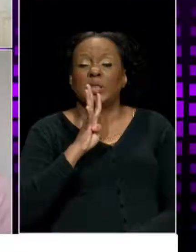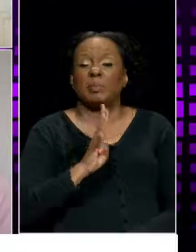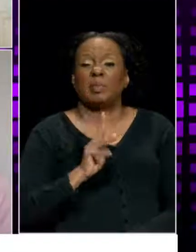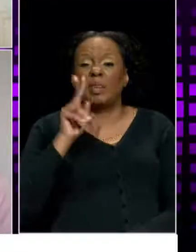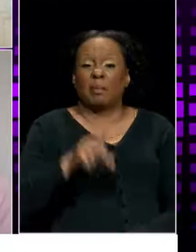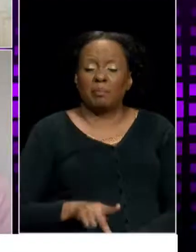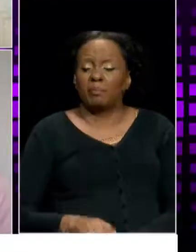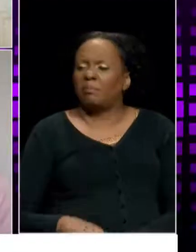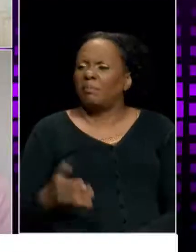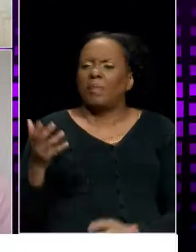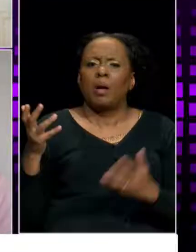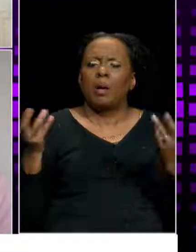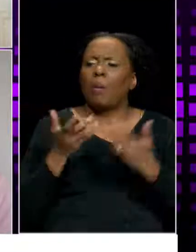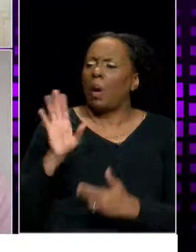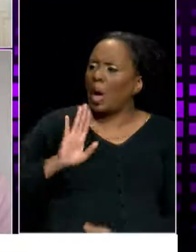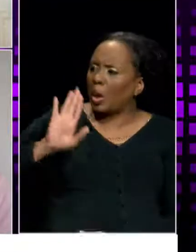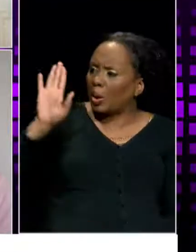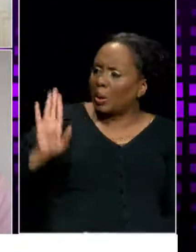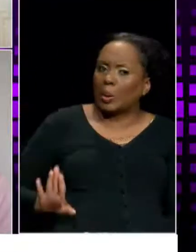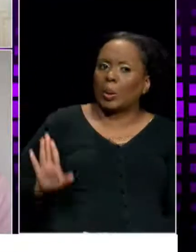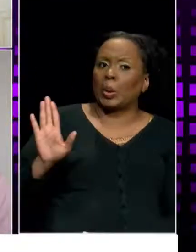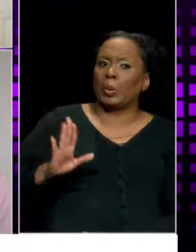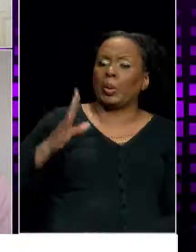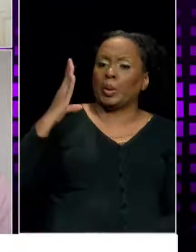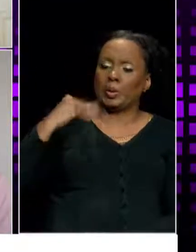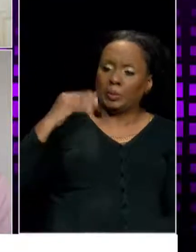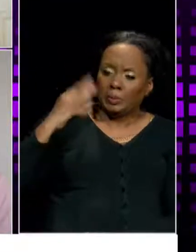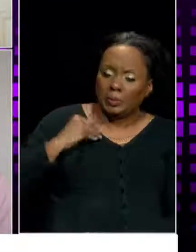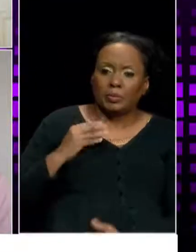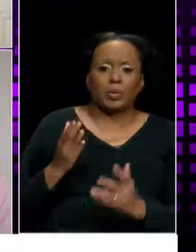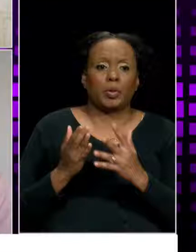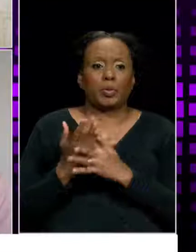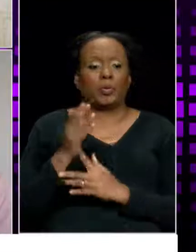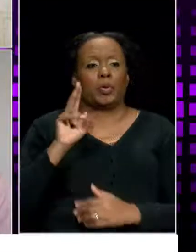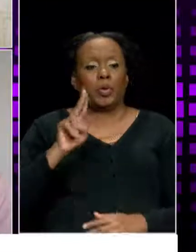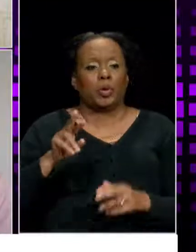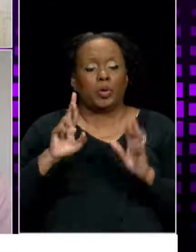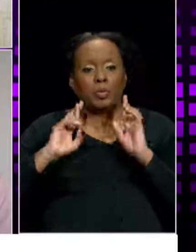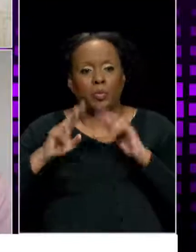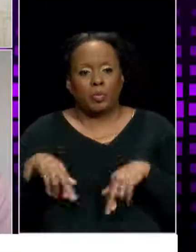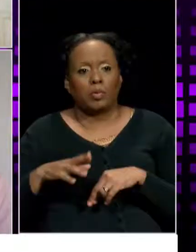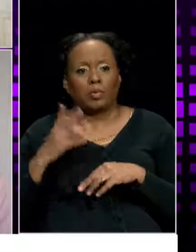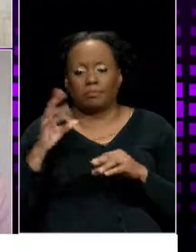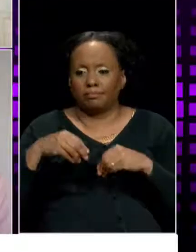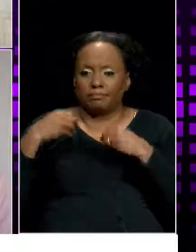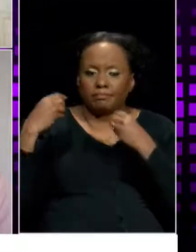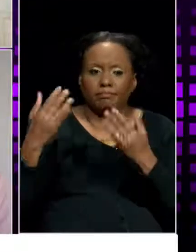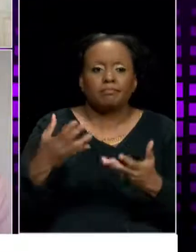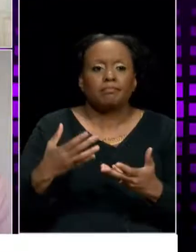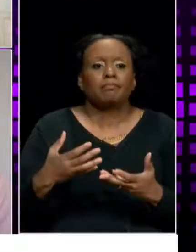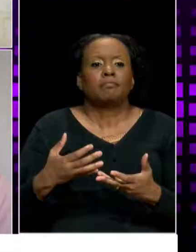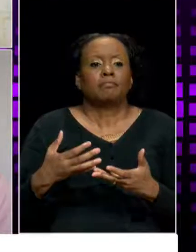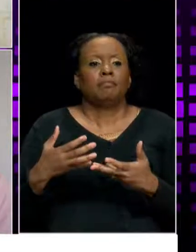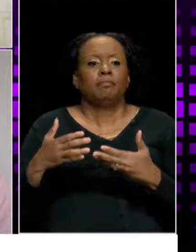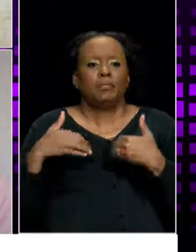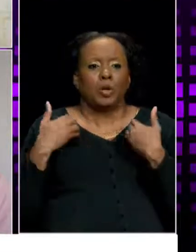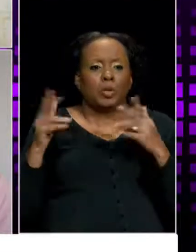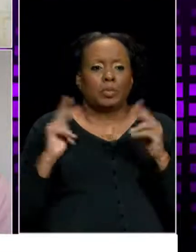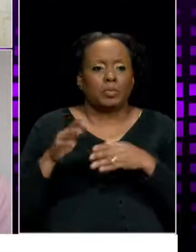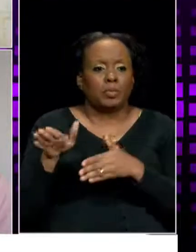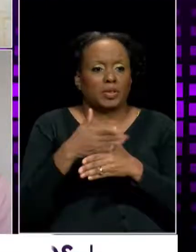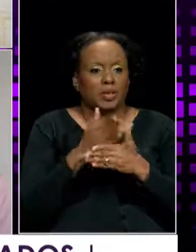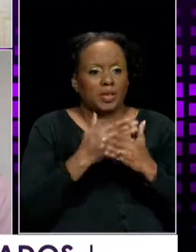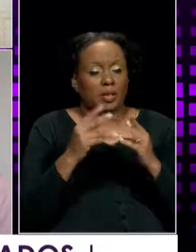your experience been like through your report, providing a platform for young persons to share their views? Has there been